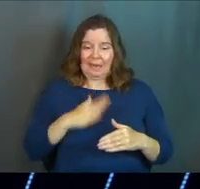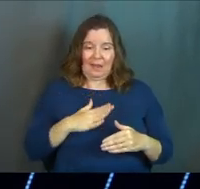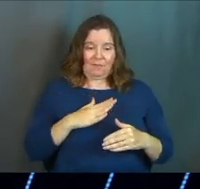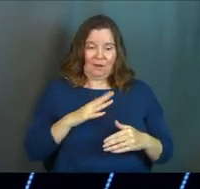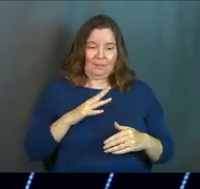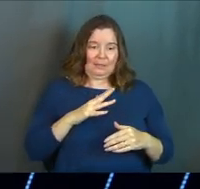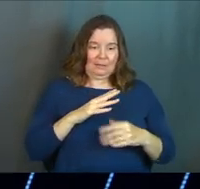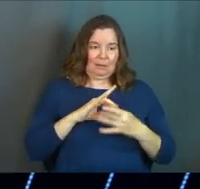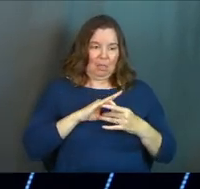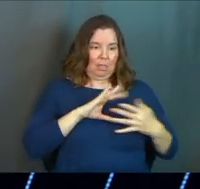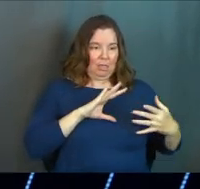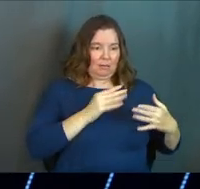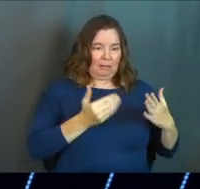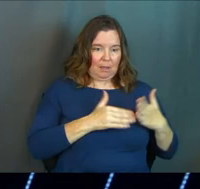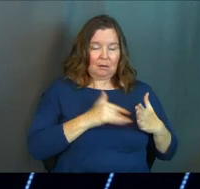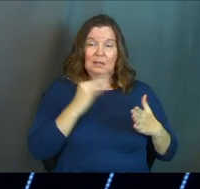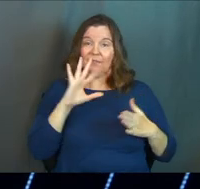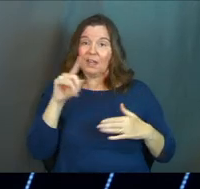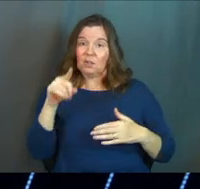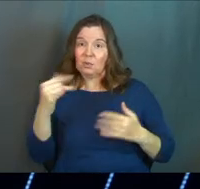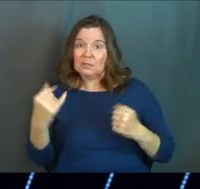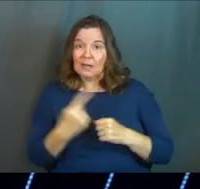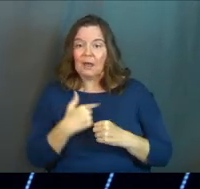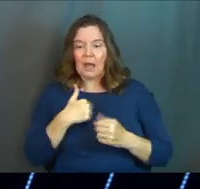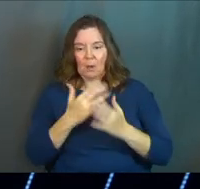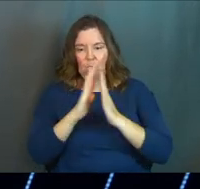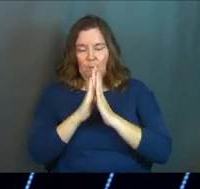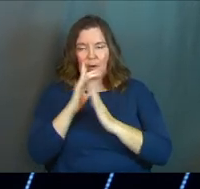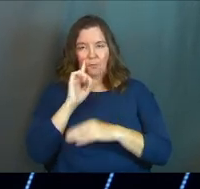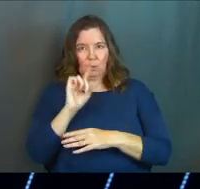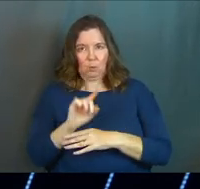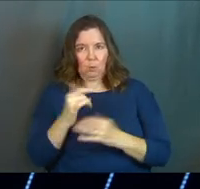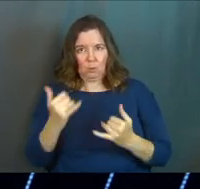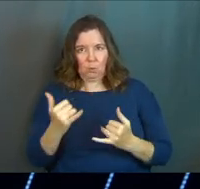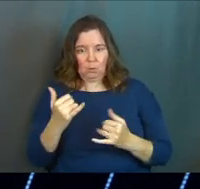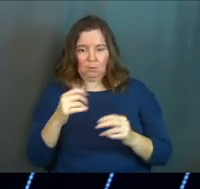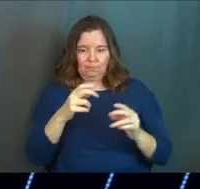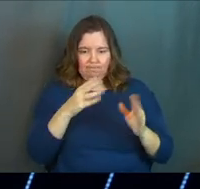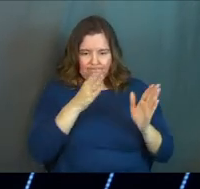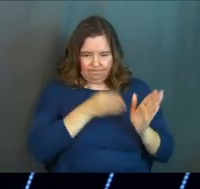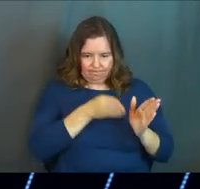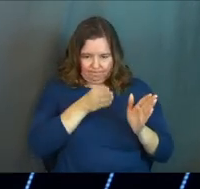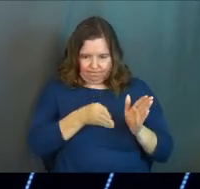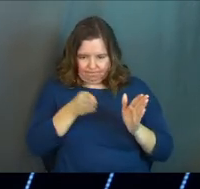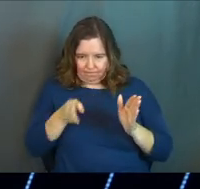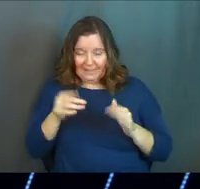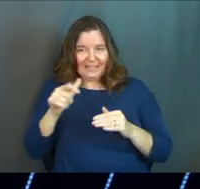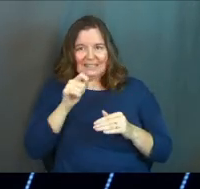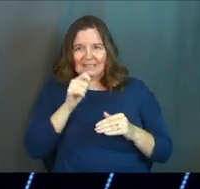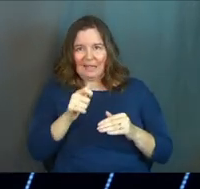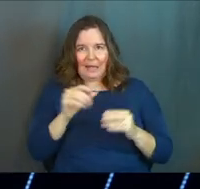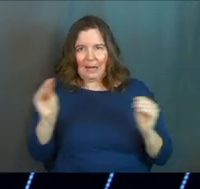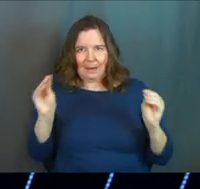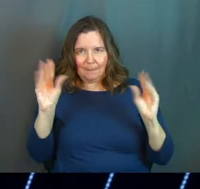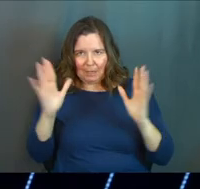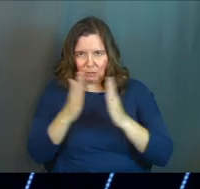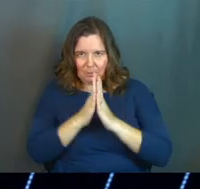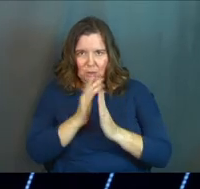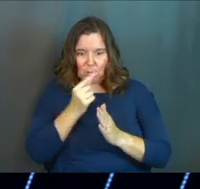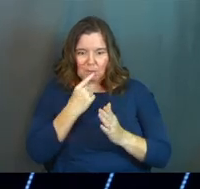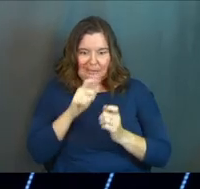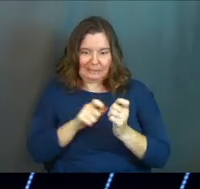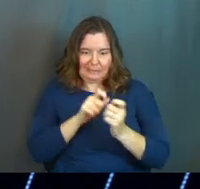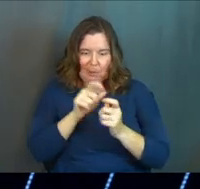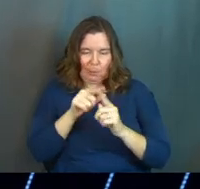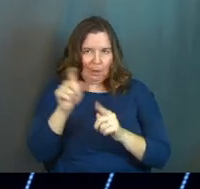never be unsaved again. If that's you today, I'm going to pray a prayer right now, phrase by phrase. And this is not a magic prayer. You don't